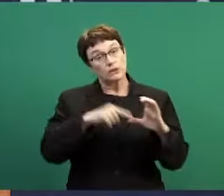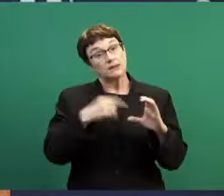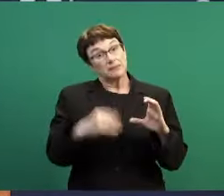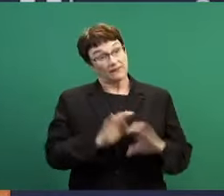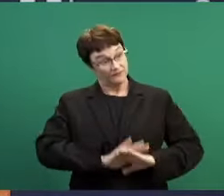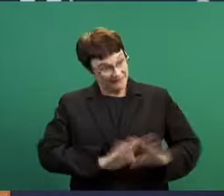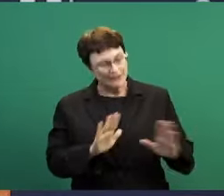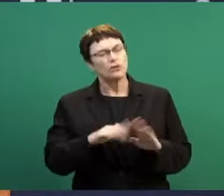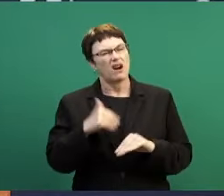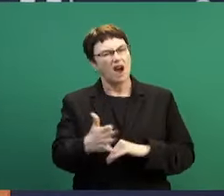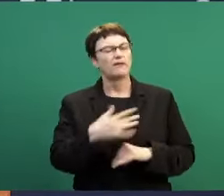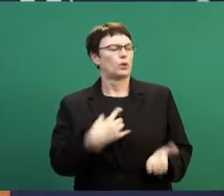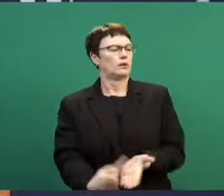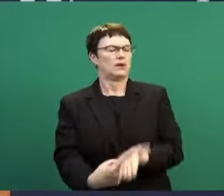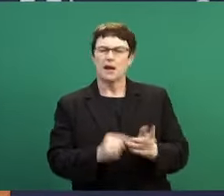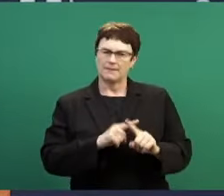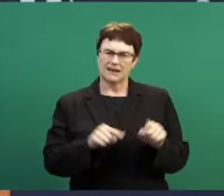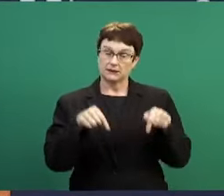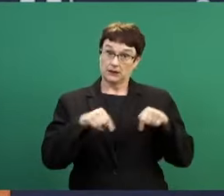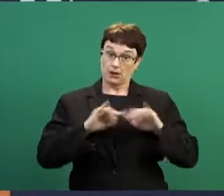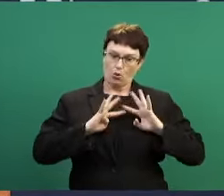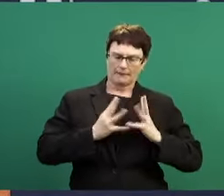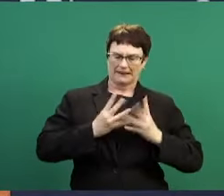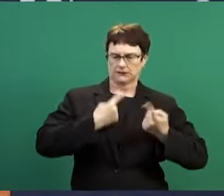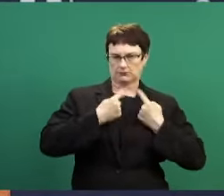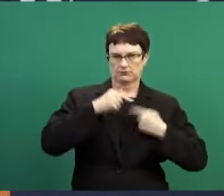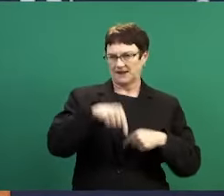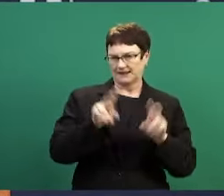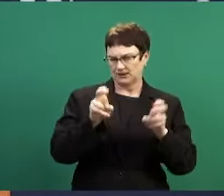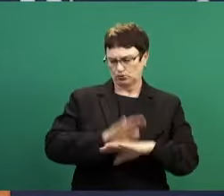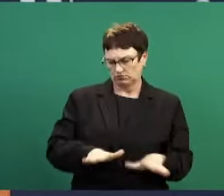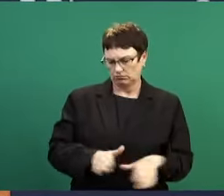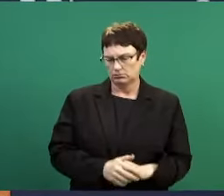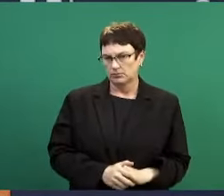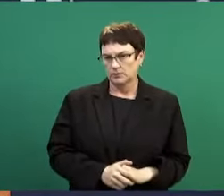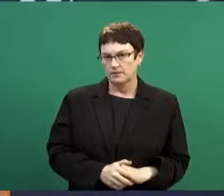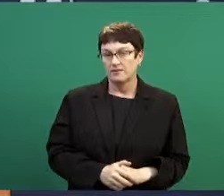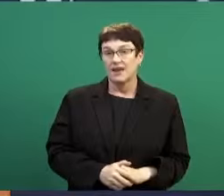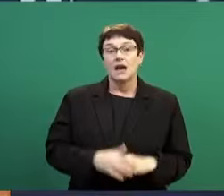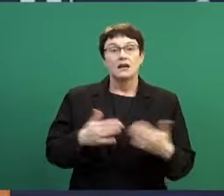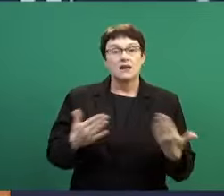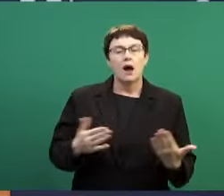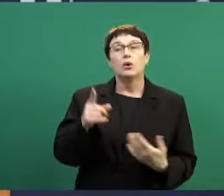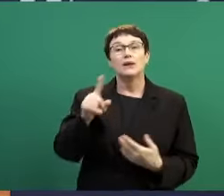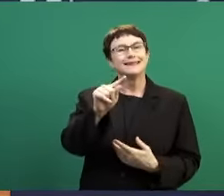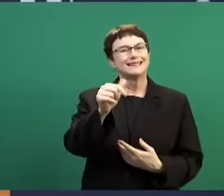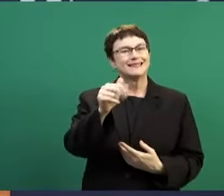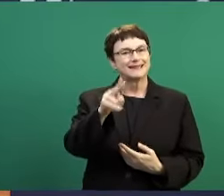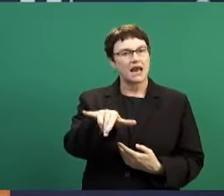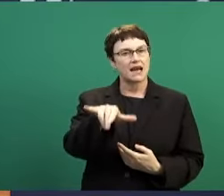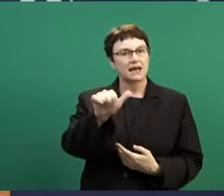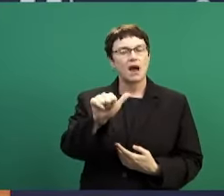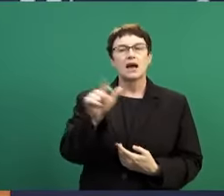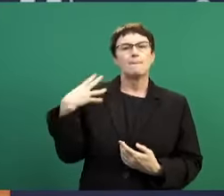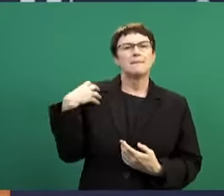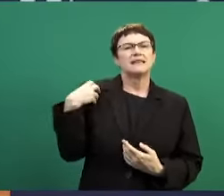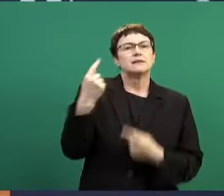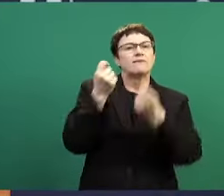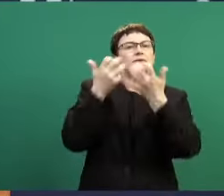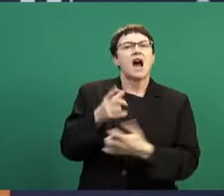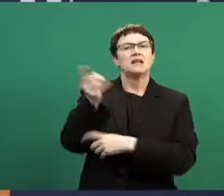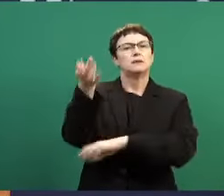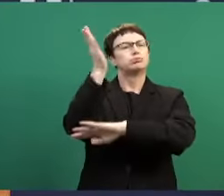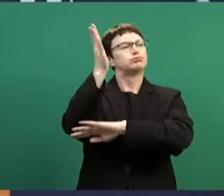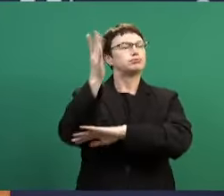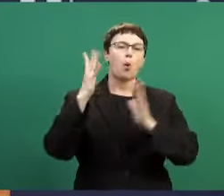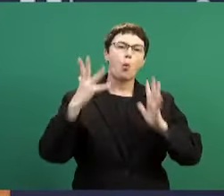Tando from Bloomberg responds to the Minister of Finance on the update. We